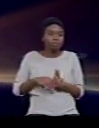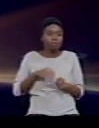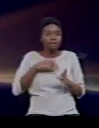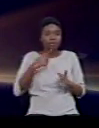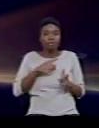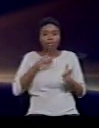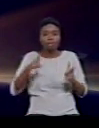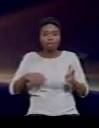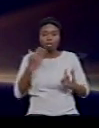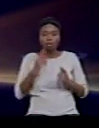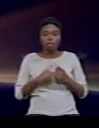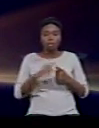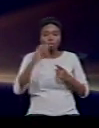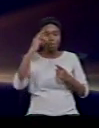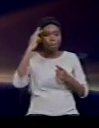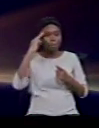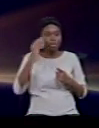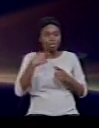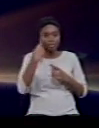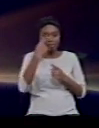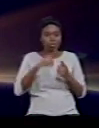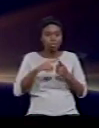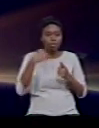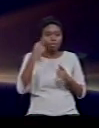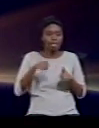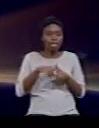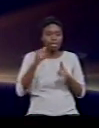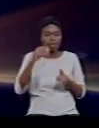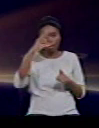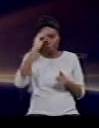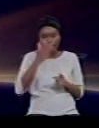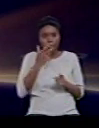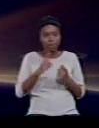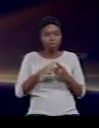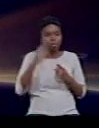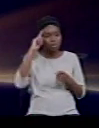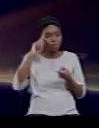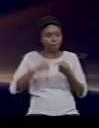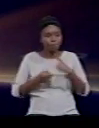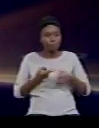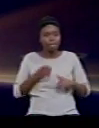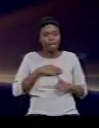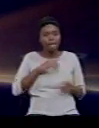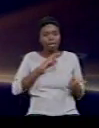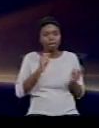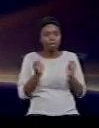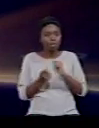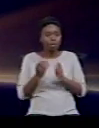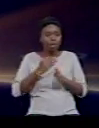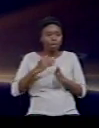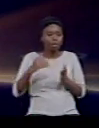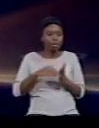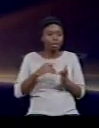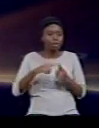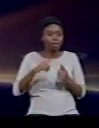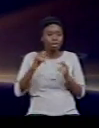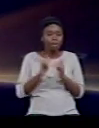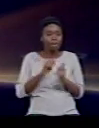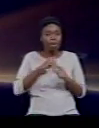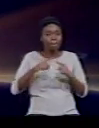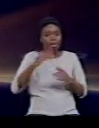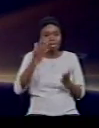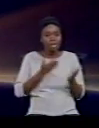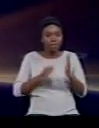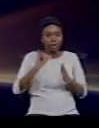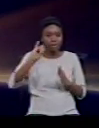And the Lord spake unto Moses face to face, as a man speaketh unto his friend. And he turned again into the camp. But